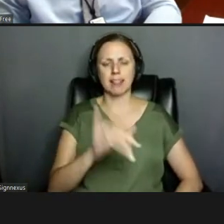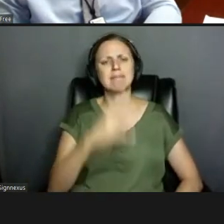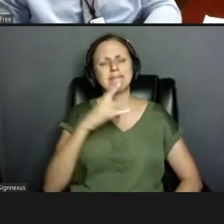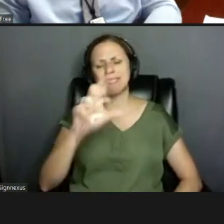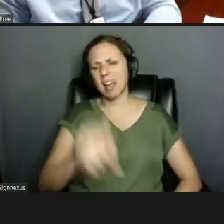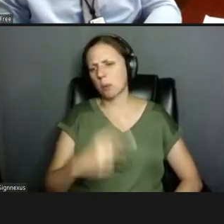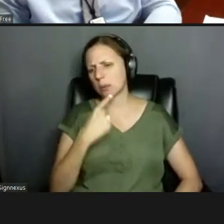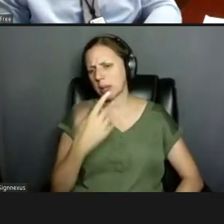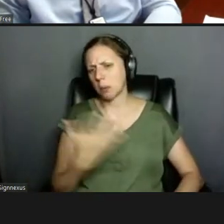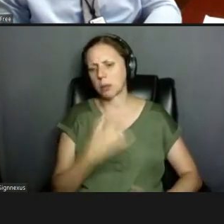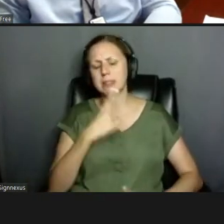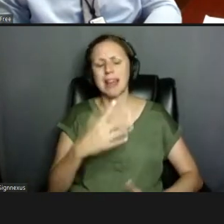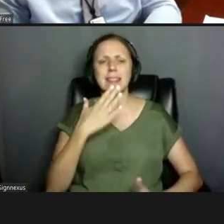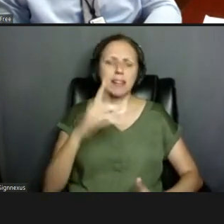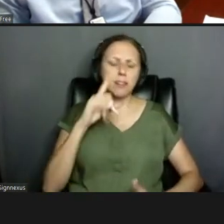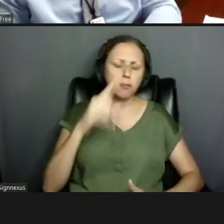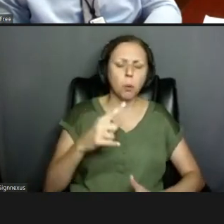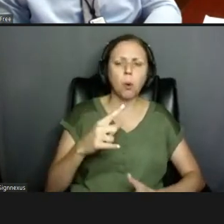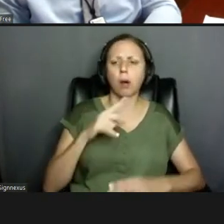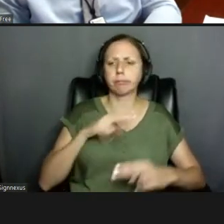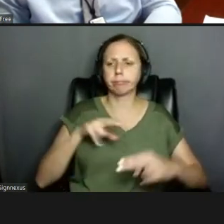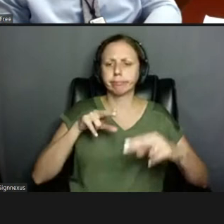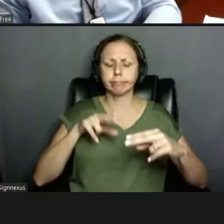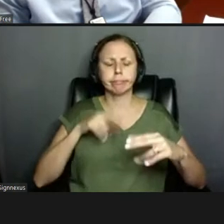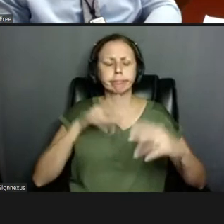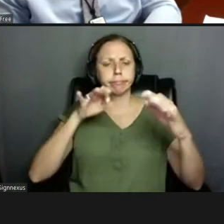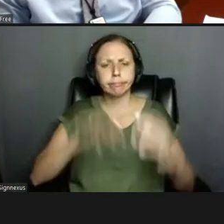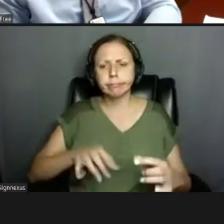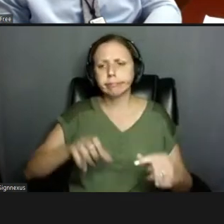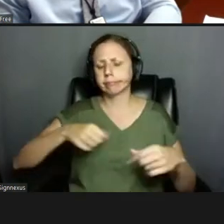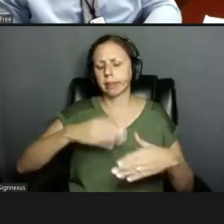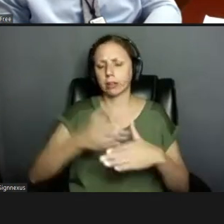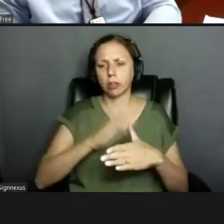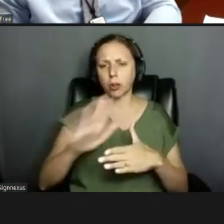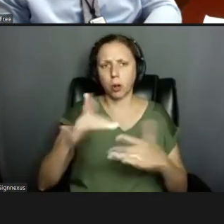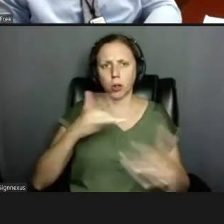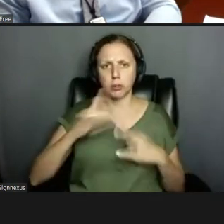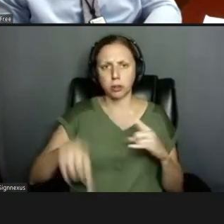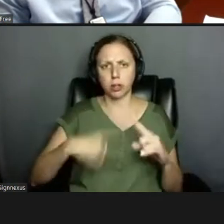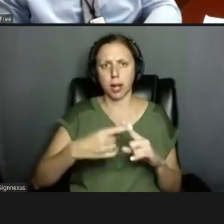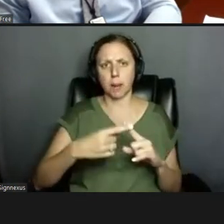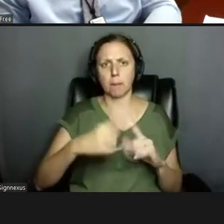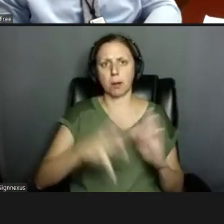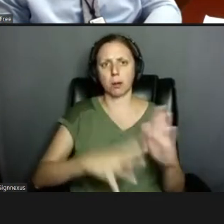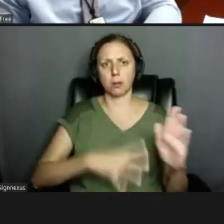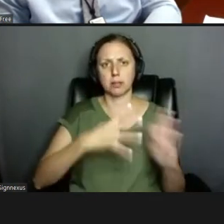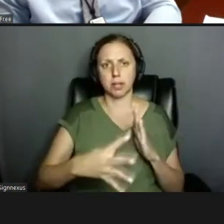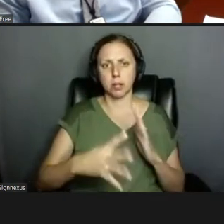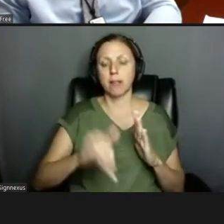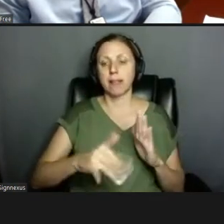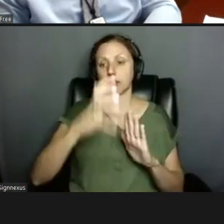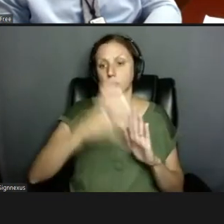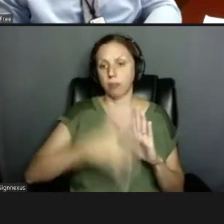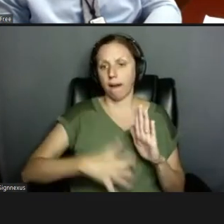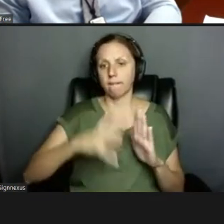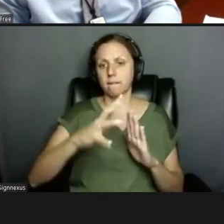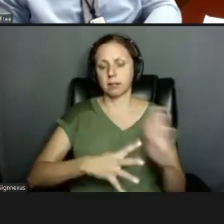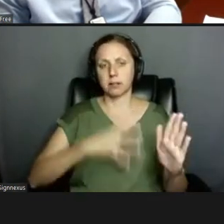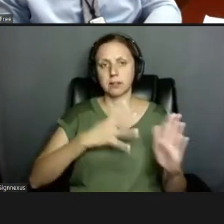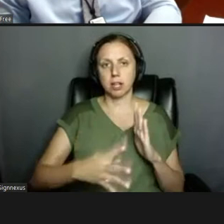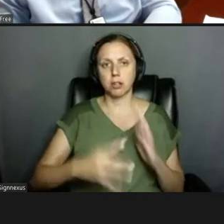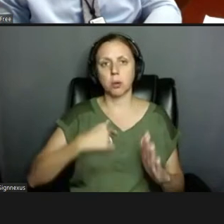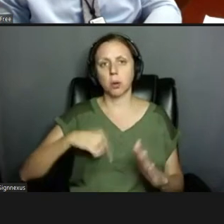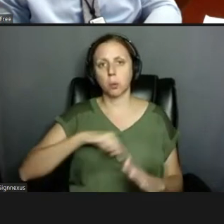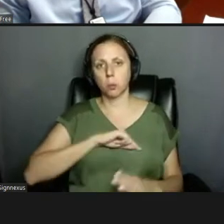Nick. Thank you all for spending some time with us and sharing your concerns about the schedule. They are draft schedules, and we really appreciate your input and your thoughts